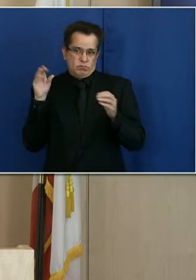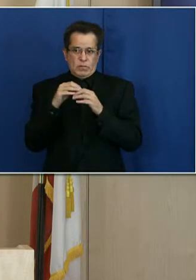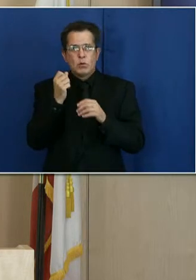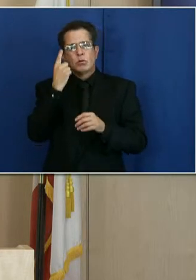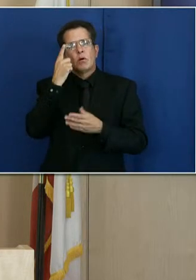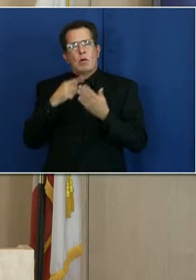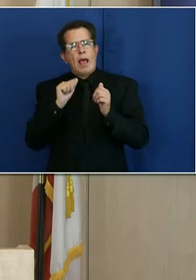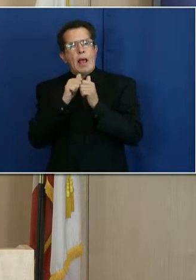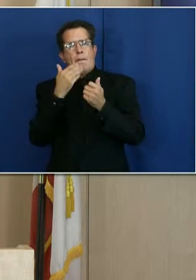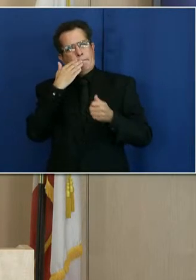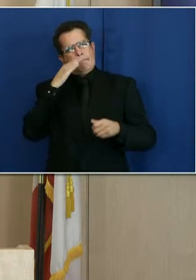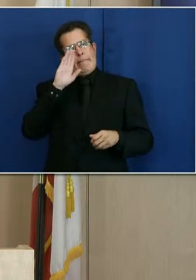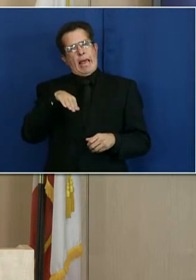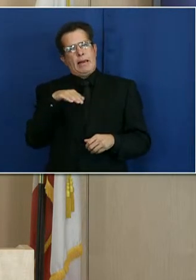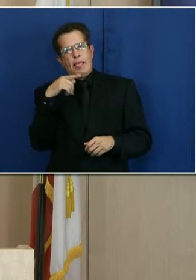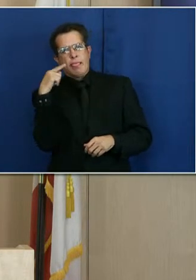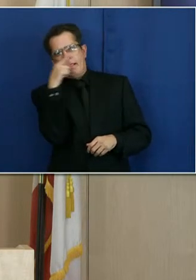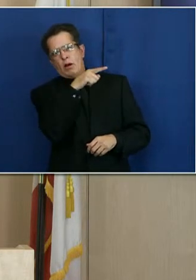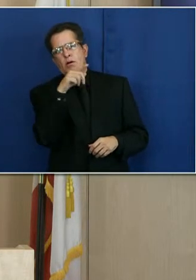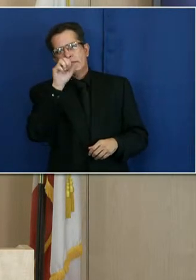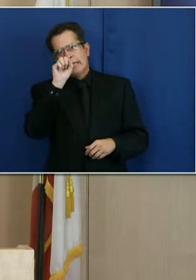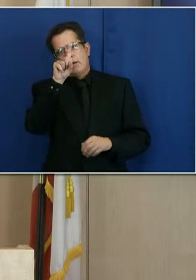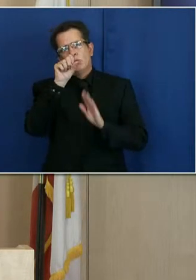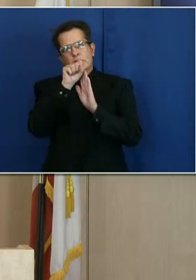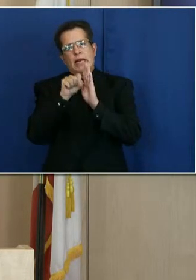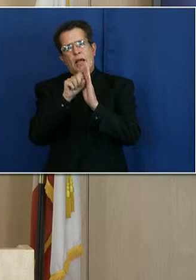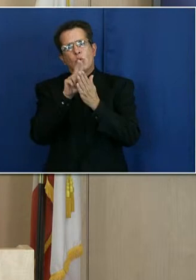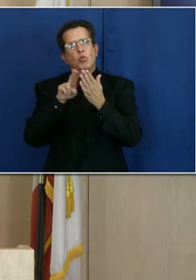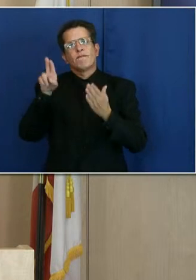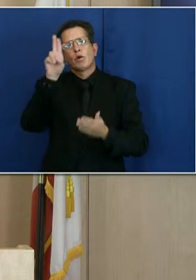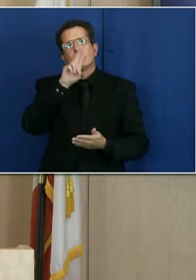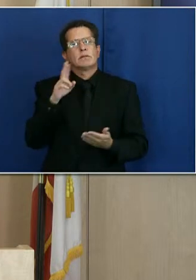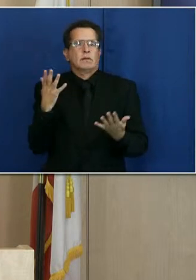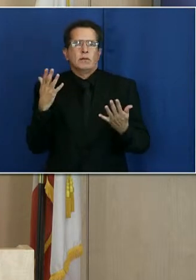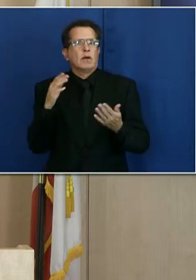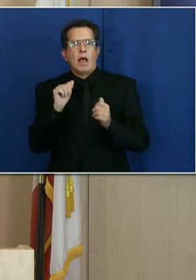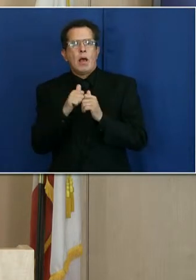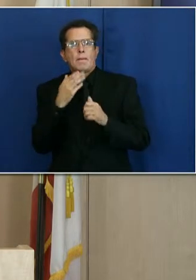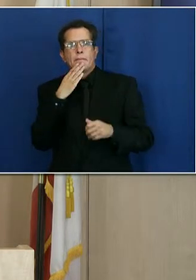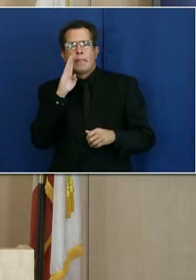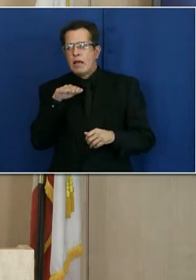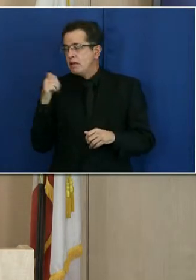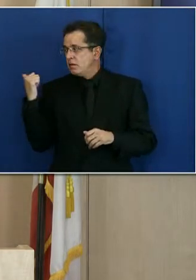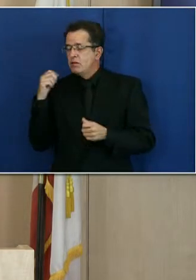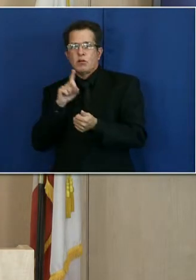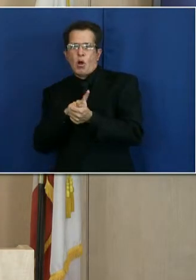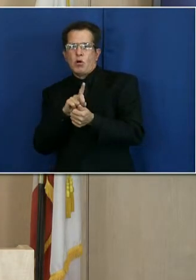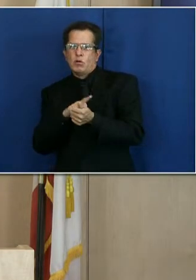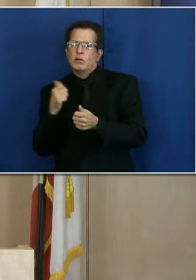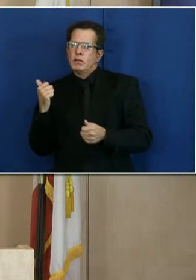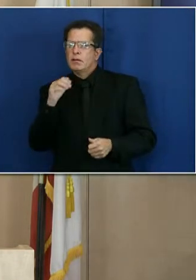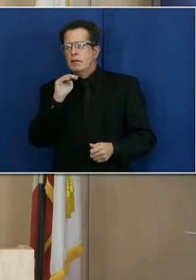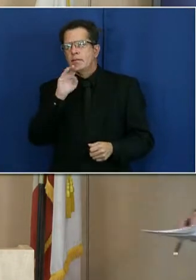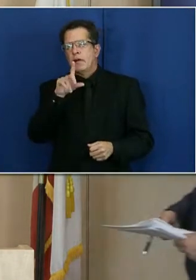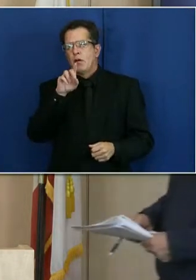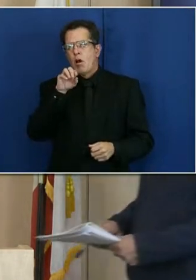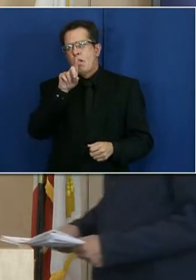from the daily numbers that appear on the SDSU website. All right, Dr. McDonald is going to respond.